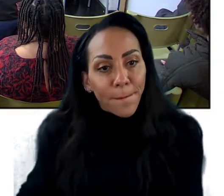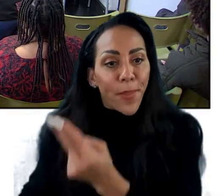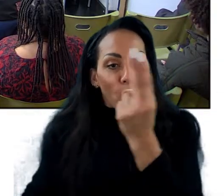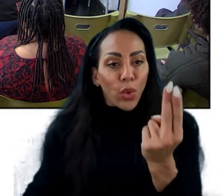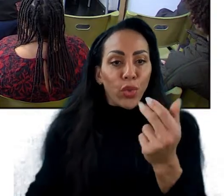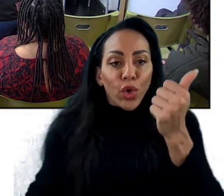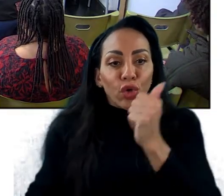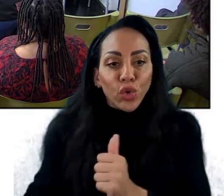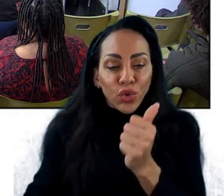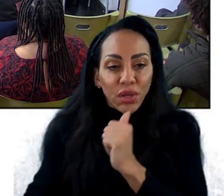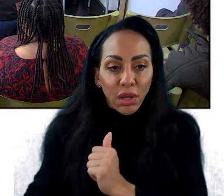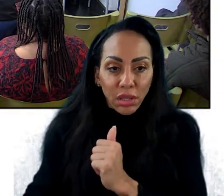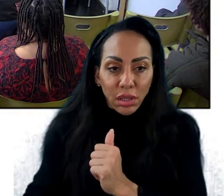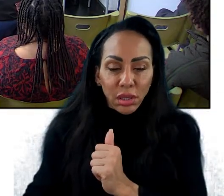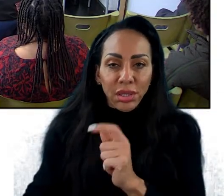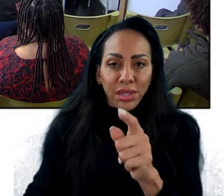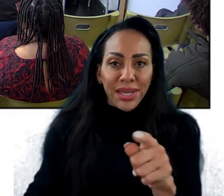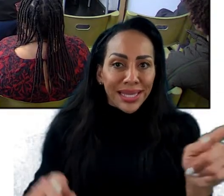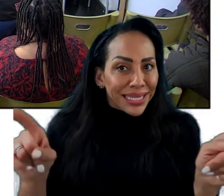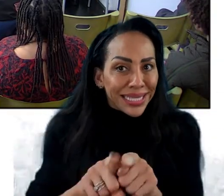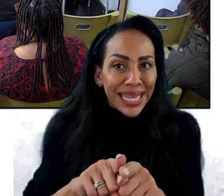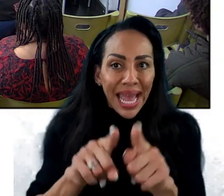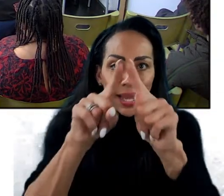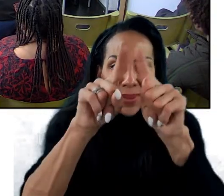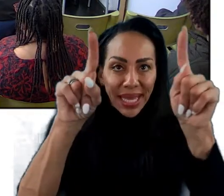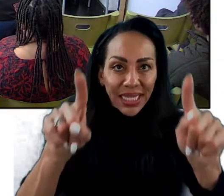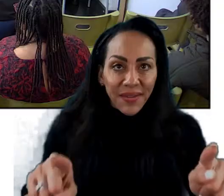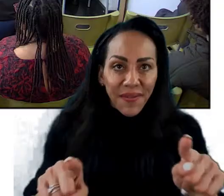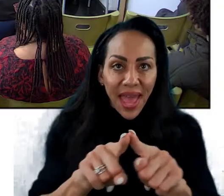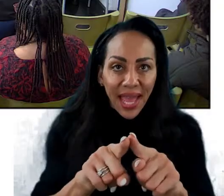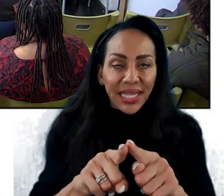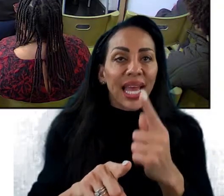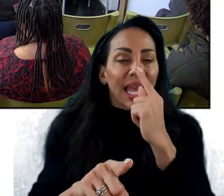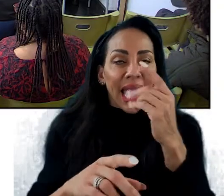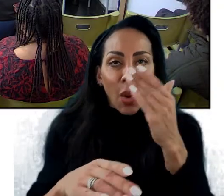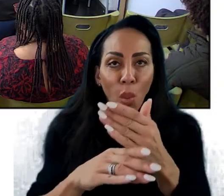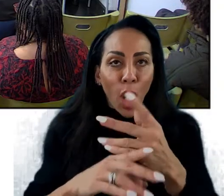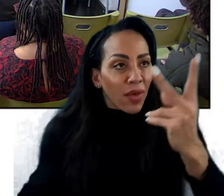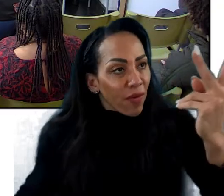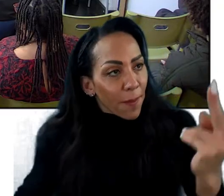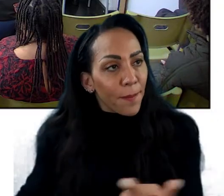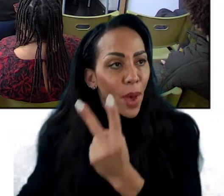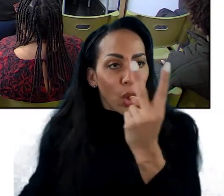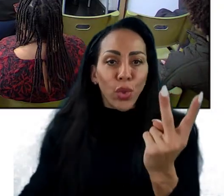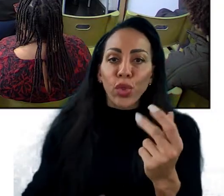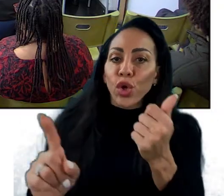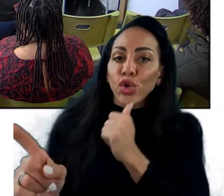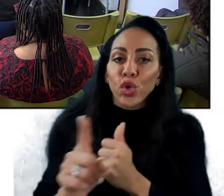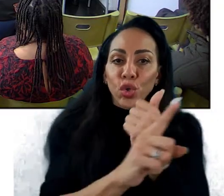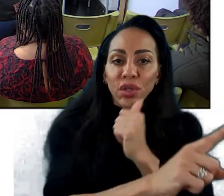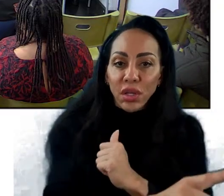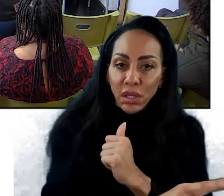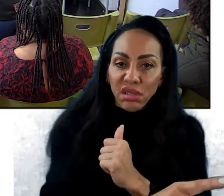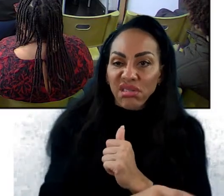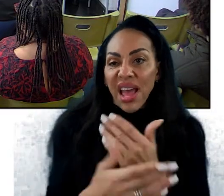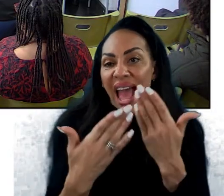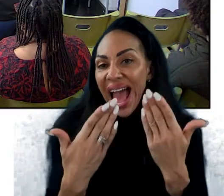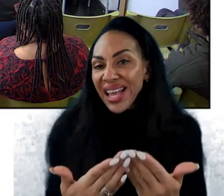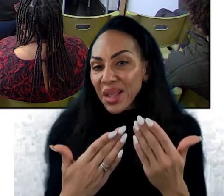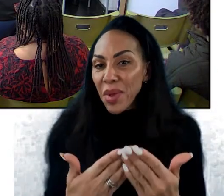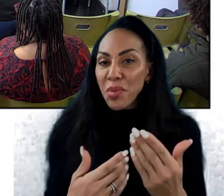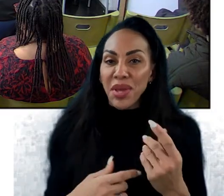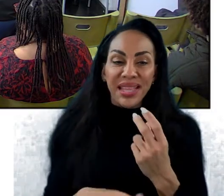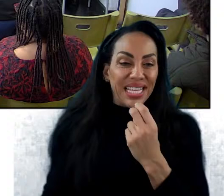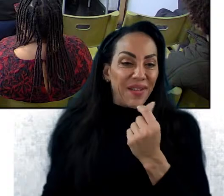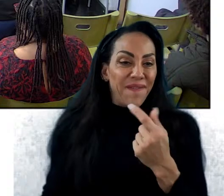work in two ways. And for us at the moment, we're just a few people working on this. It's much easier